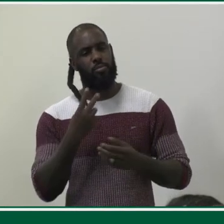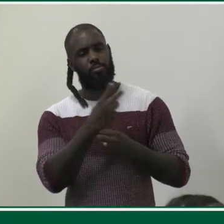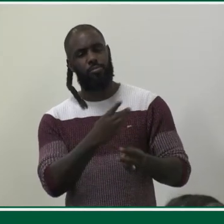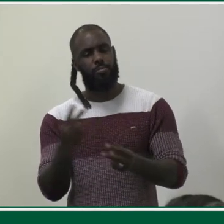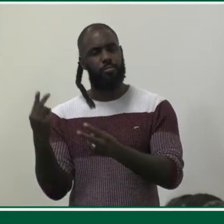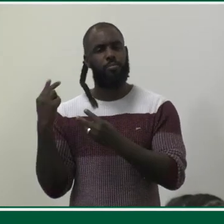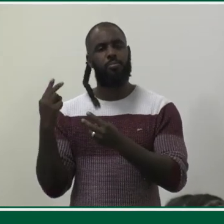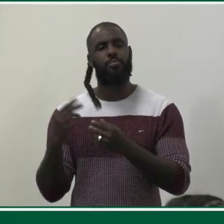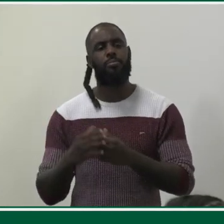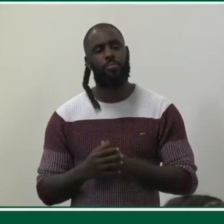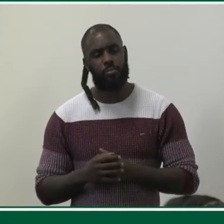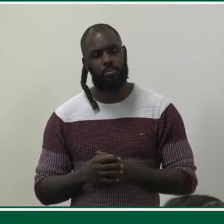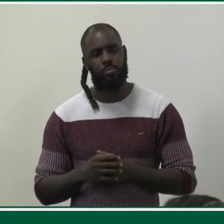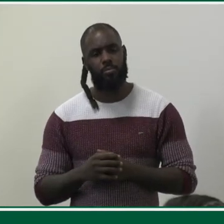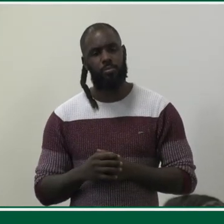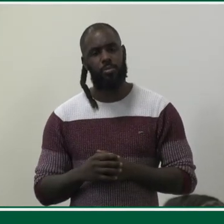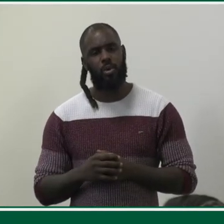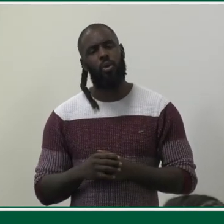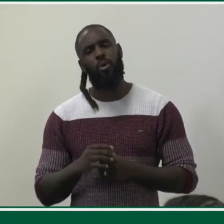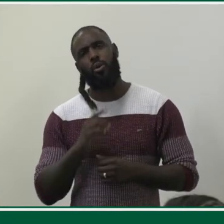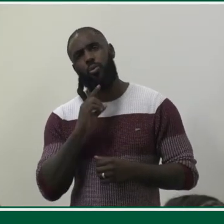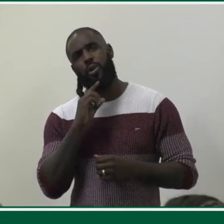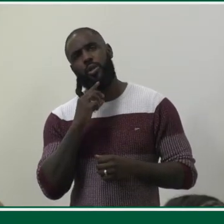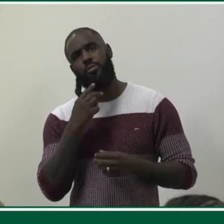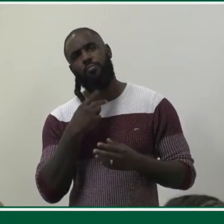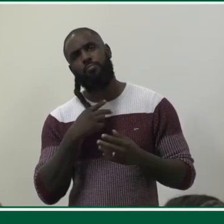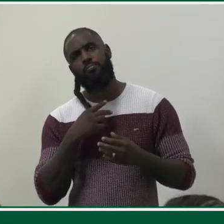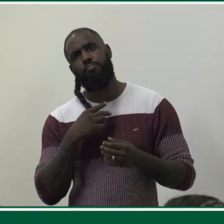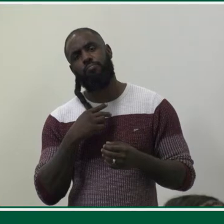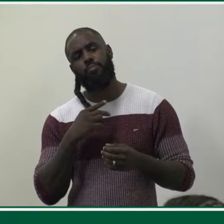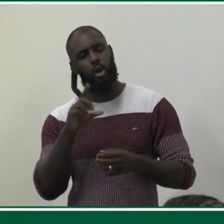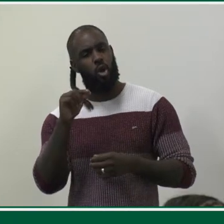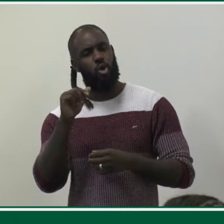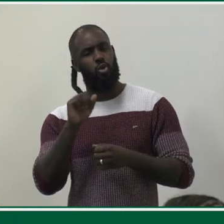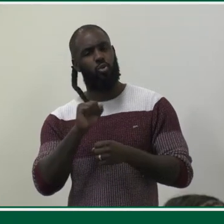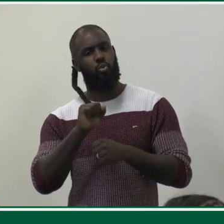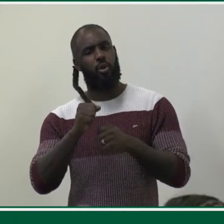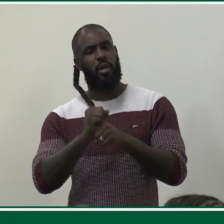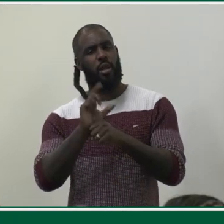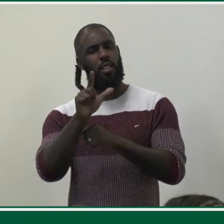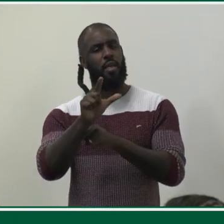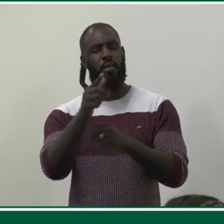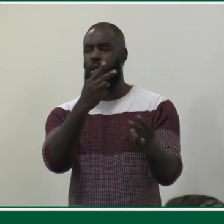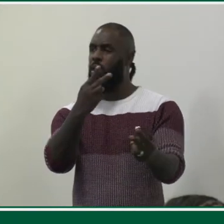back, or we'll look forward 20 years from now and see that